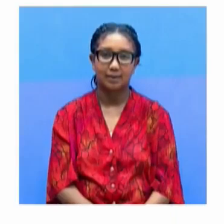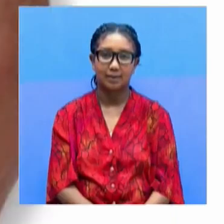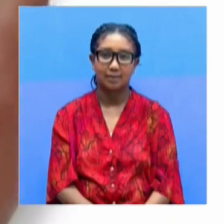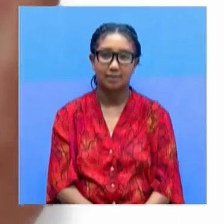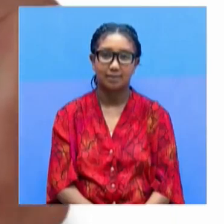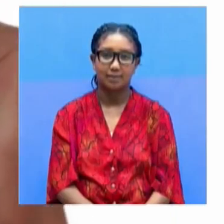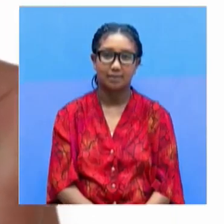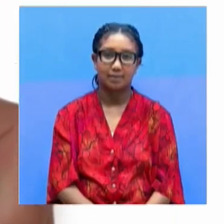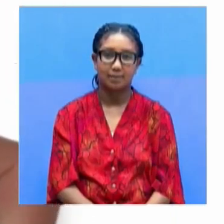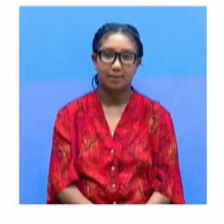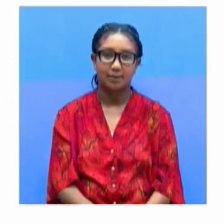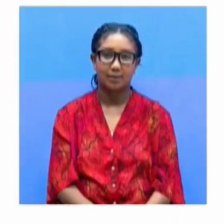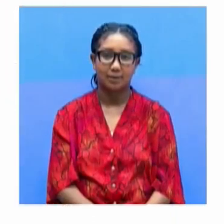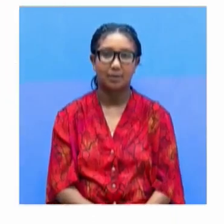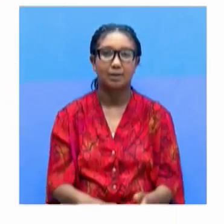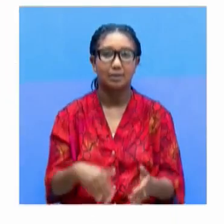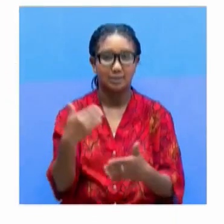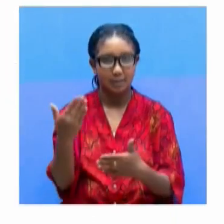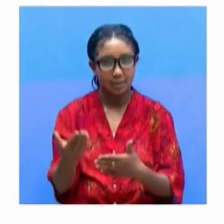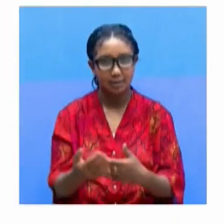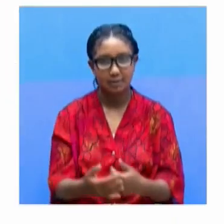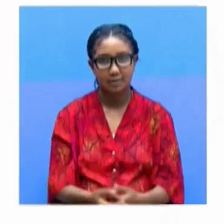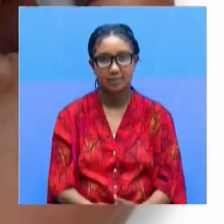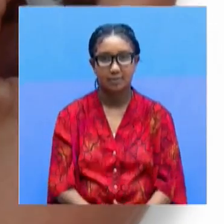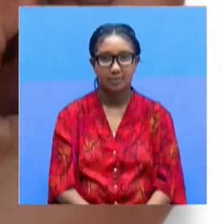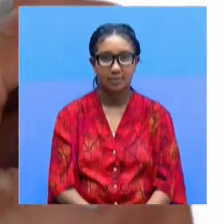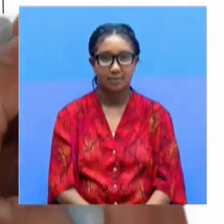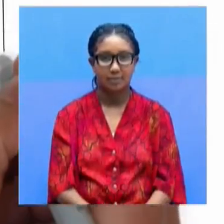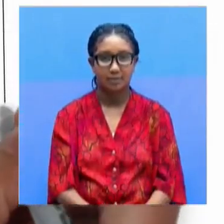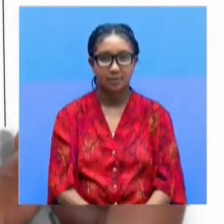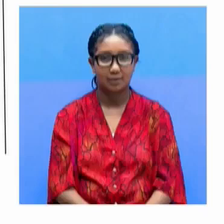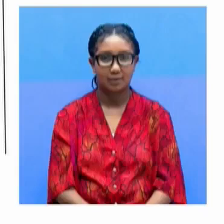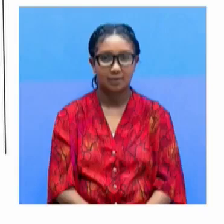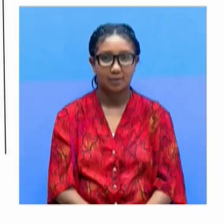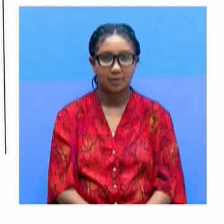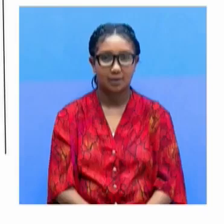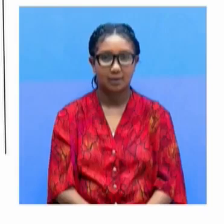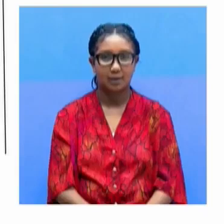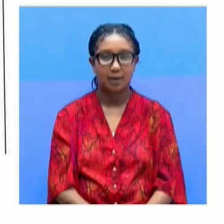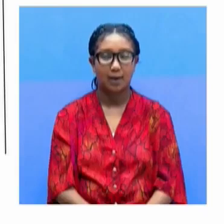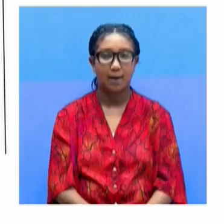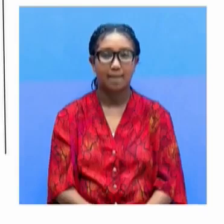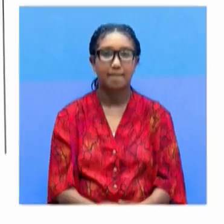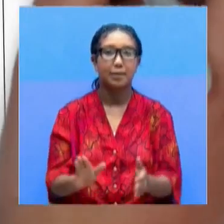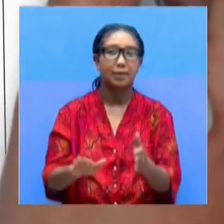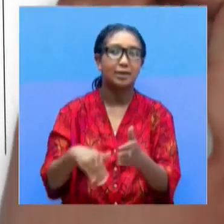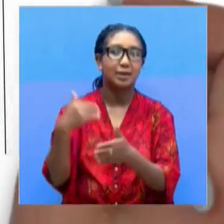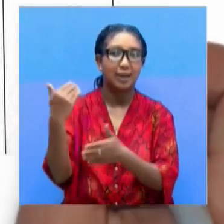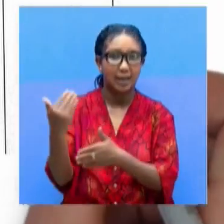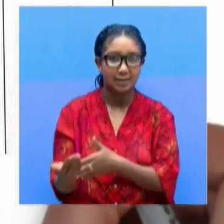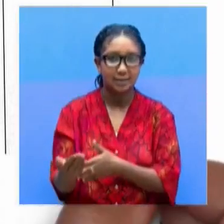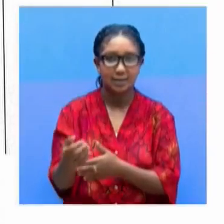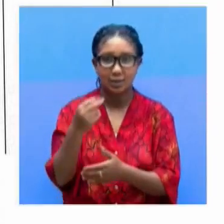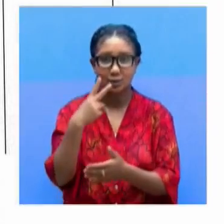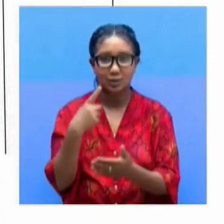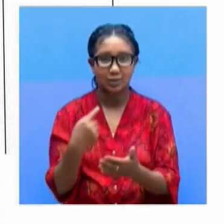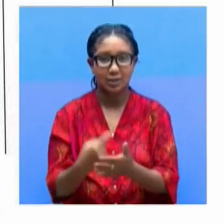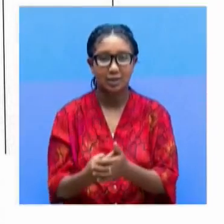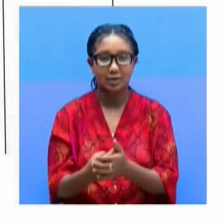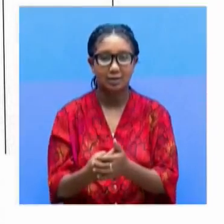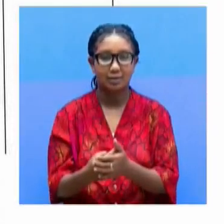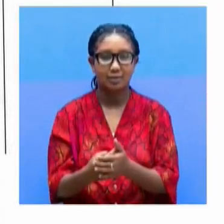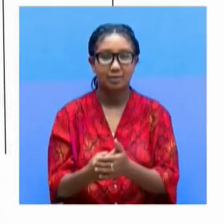All right. Then, let's go to the next column. And the next column, as you see here, it is